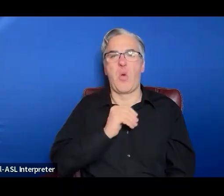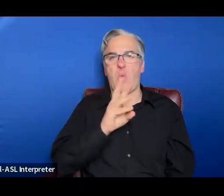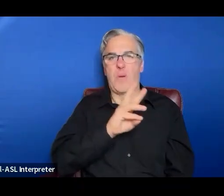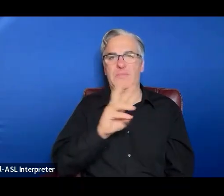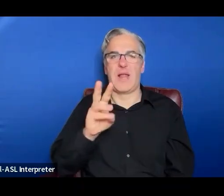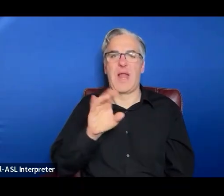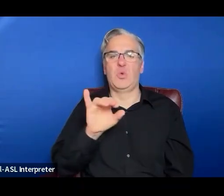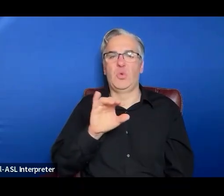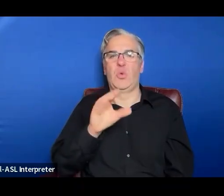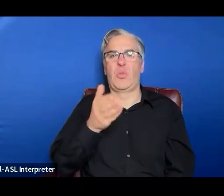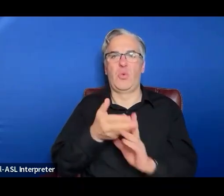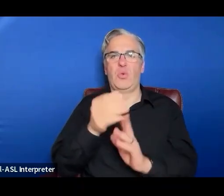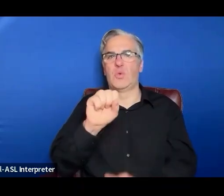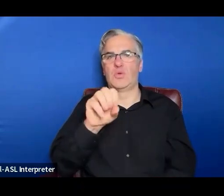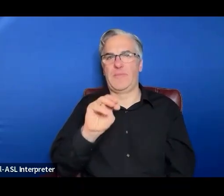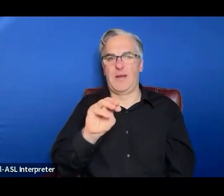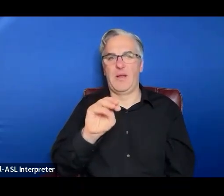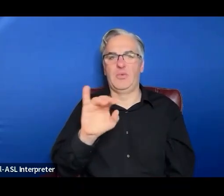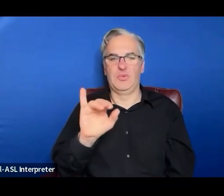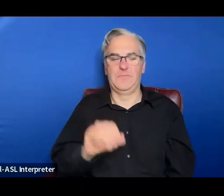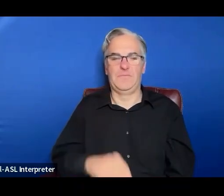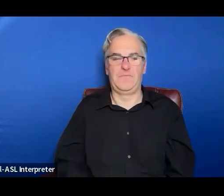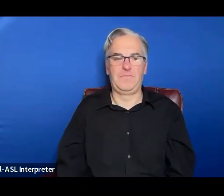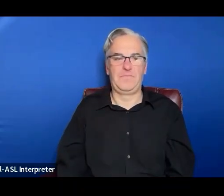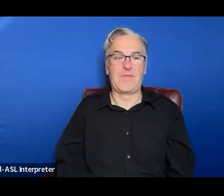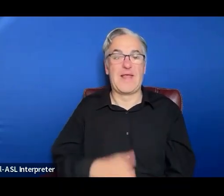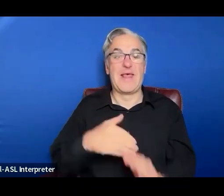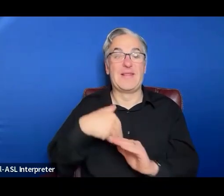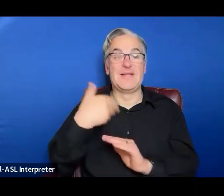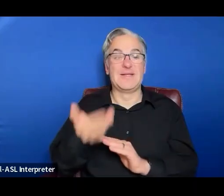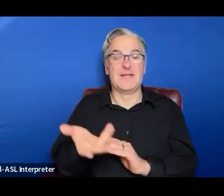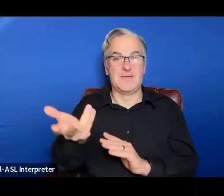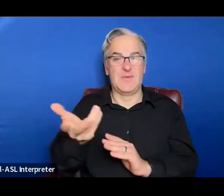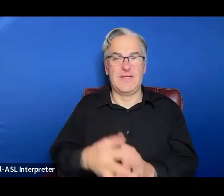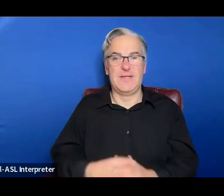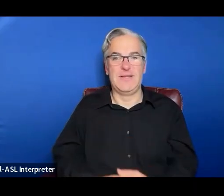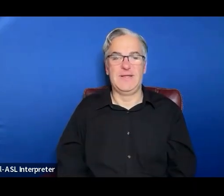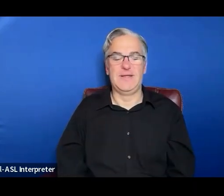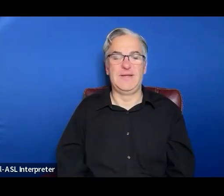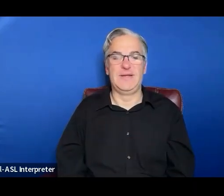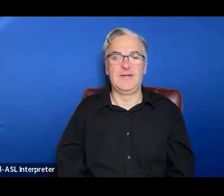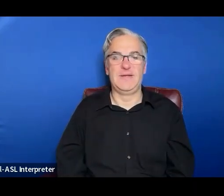media platforms. And the next slide,